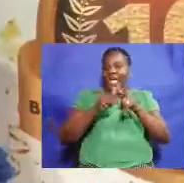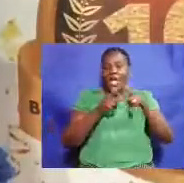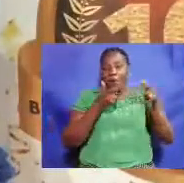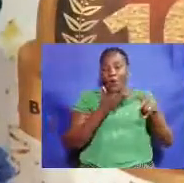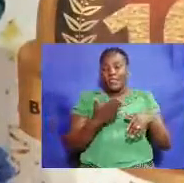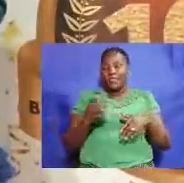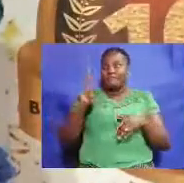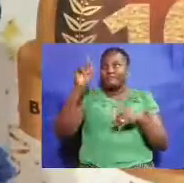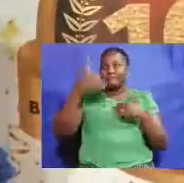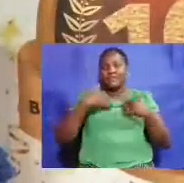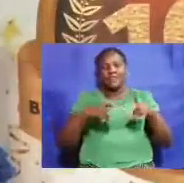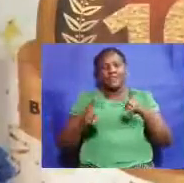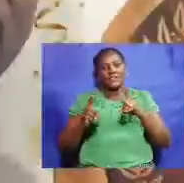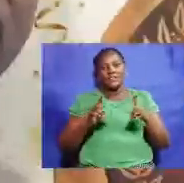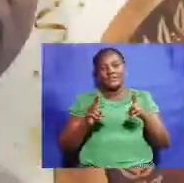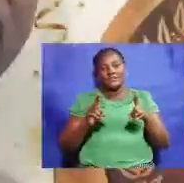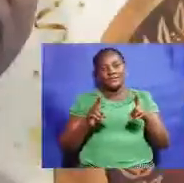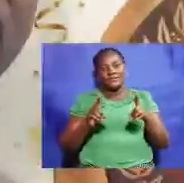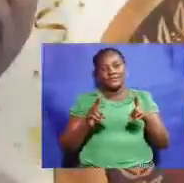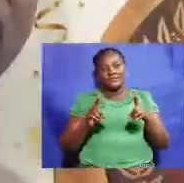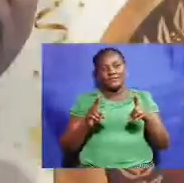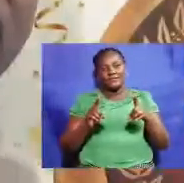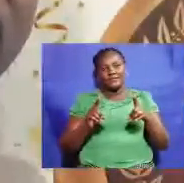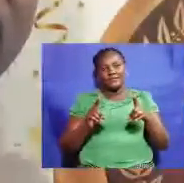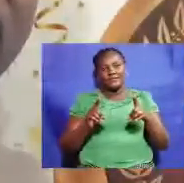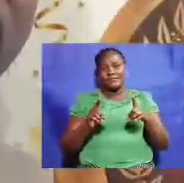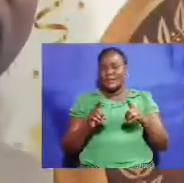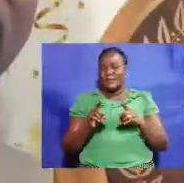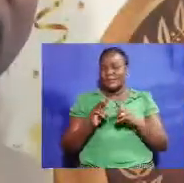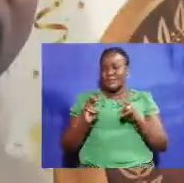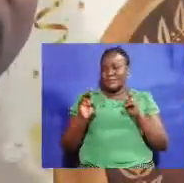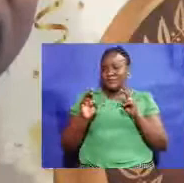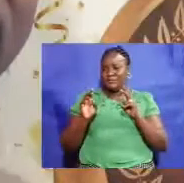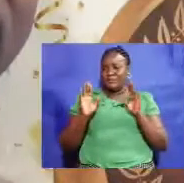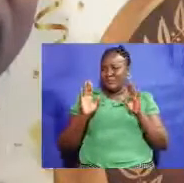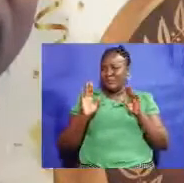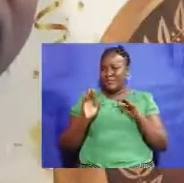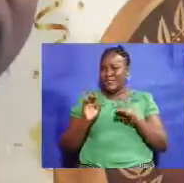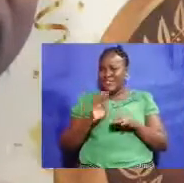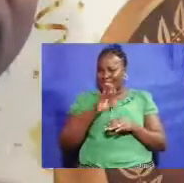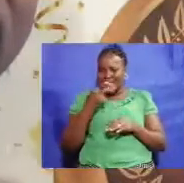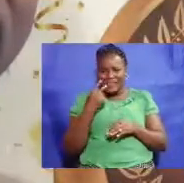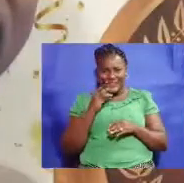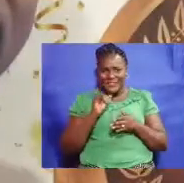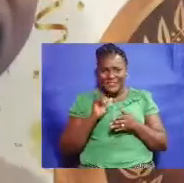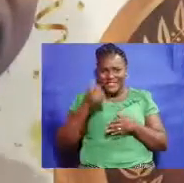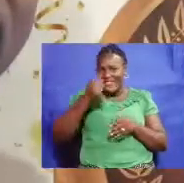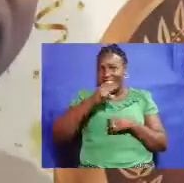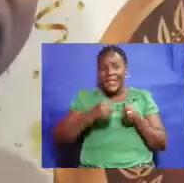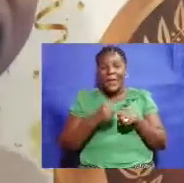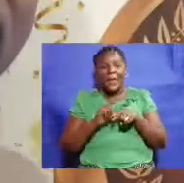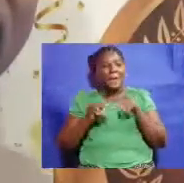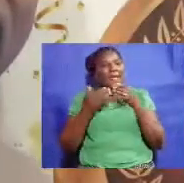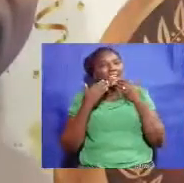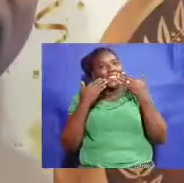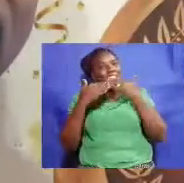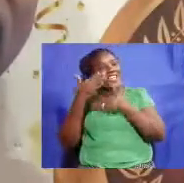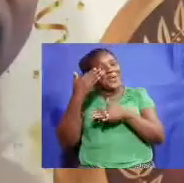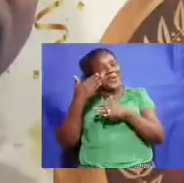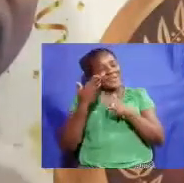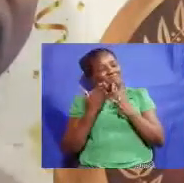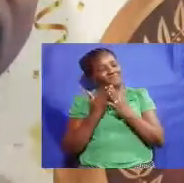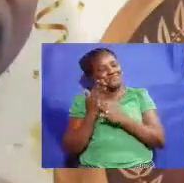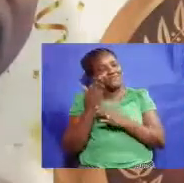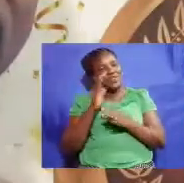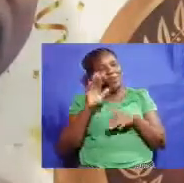things he has done. It's strange. It doesn't really look like 10 years, but we thank God for taking us through it